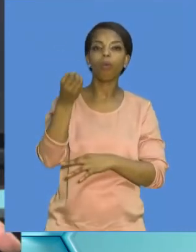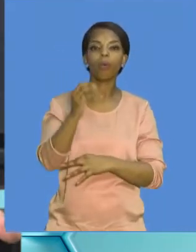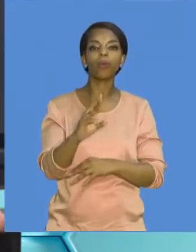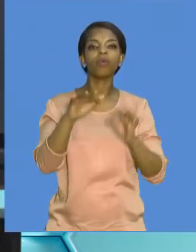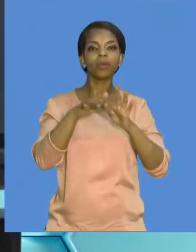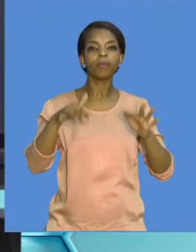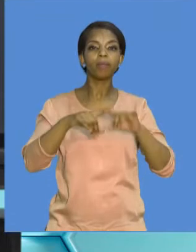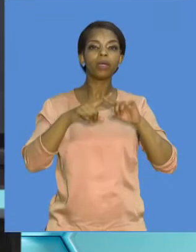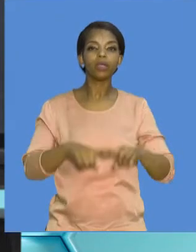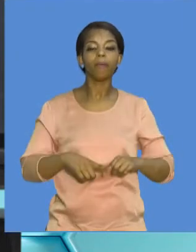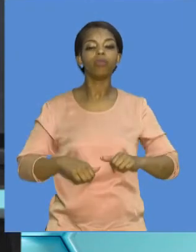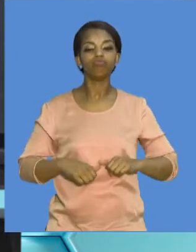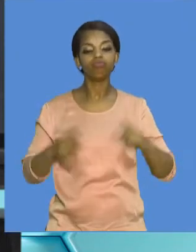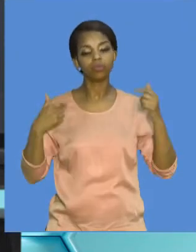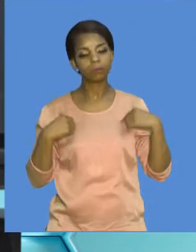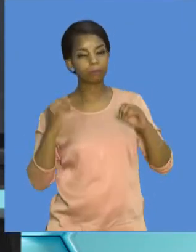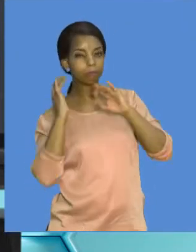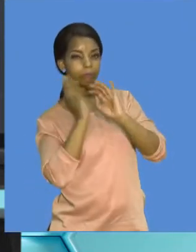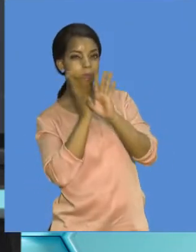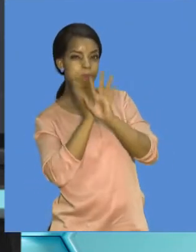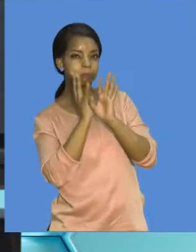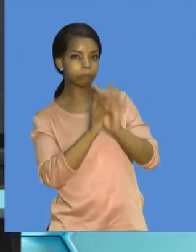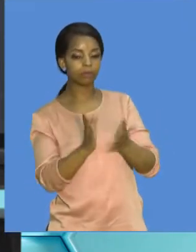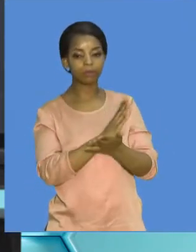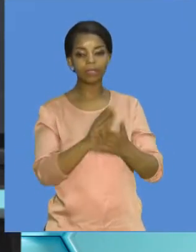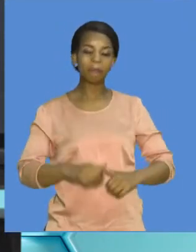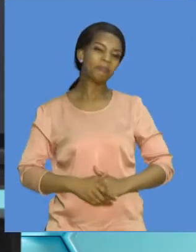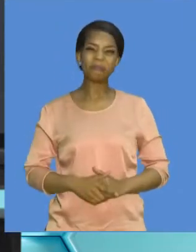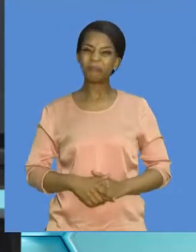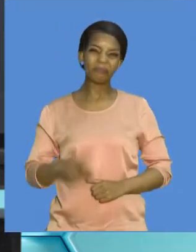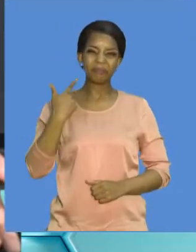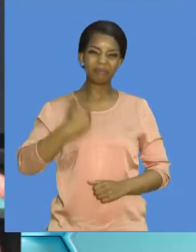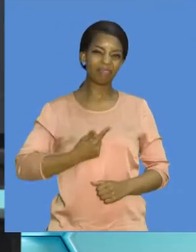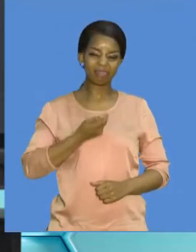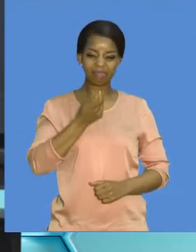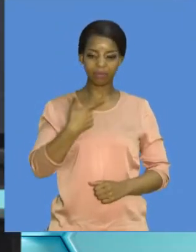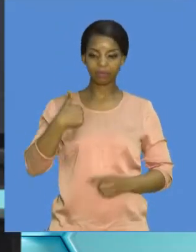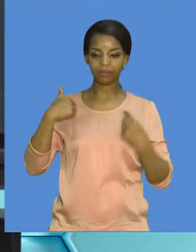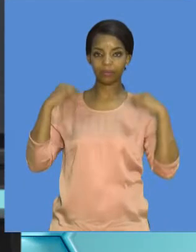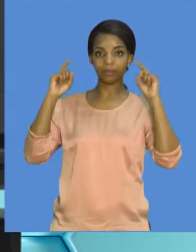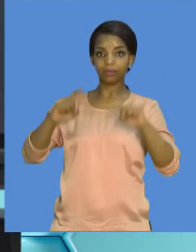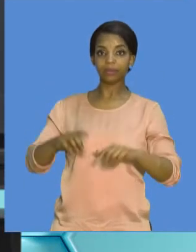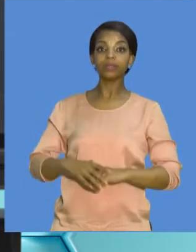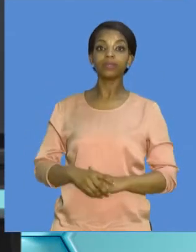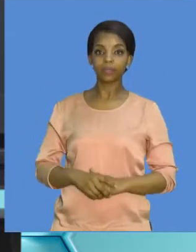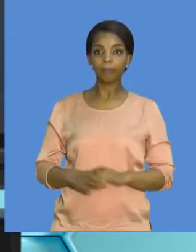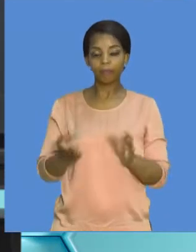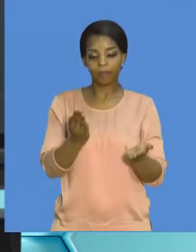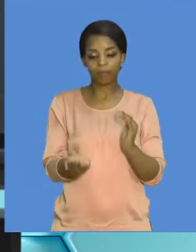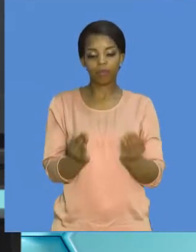At times, they will not attend in great numbers. And also, when exactly is the game playing? Because maybe some people